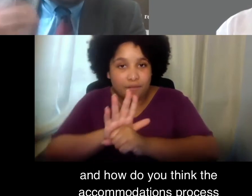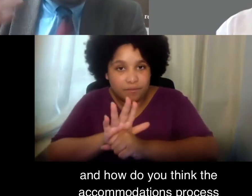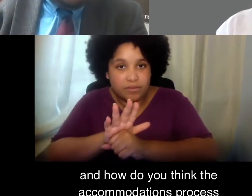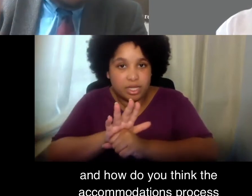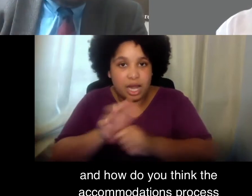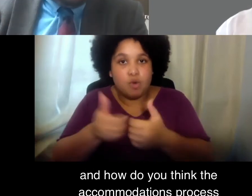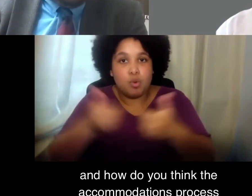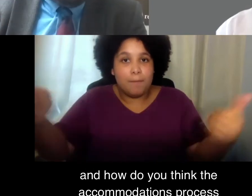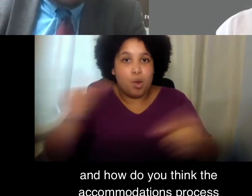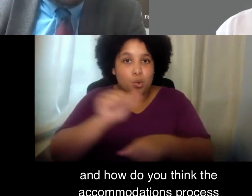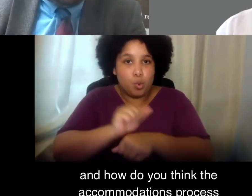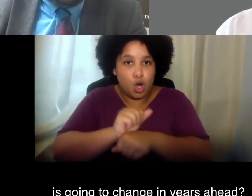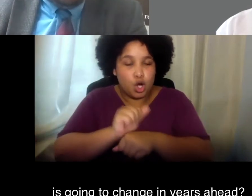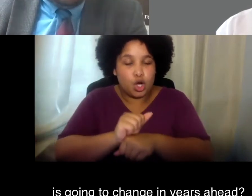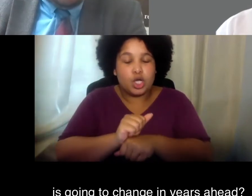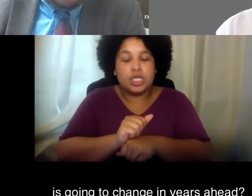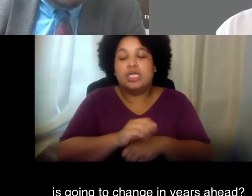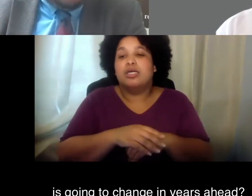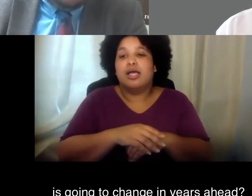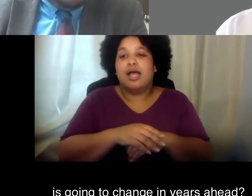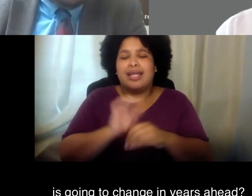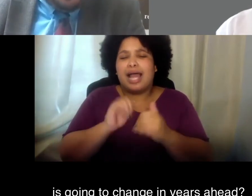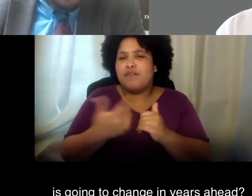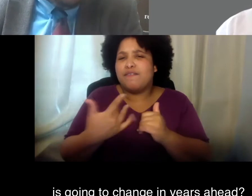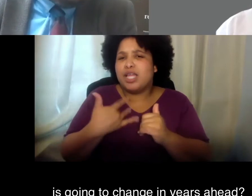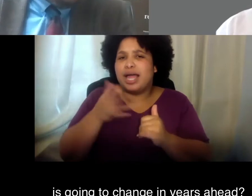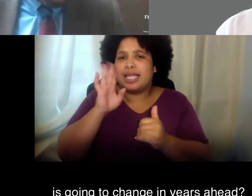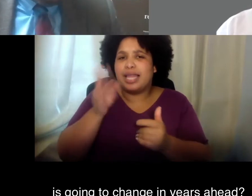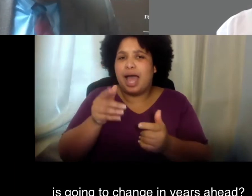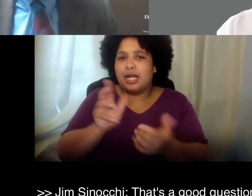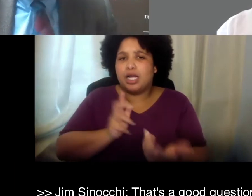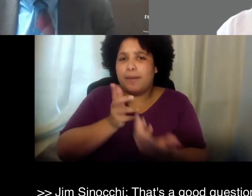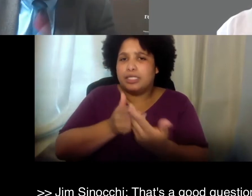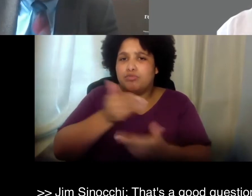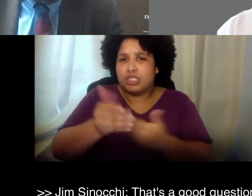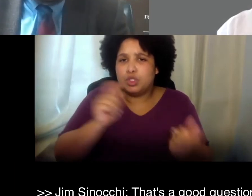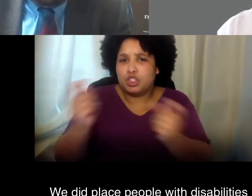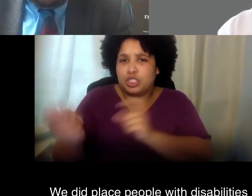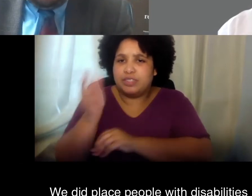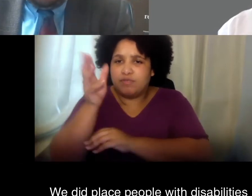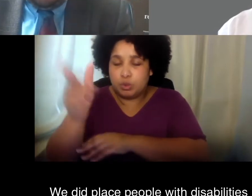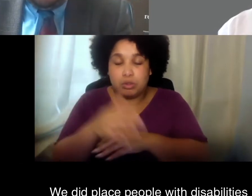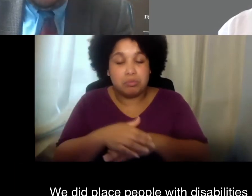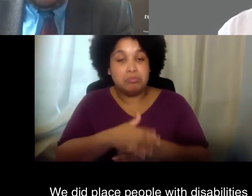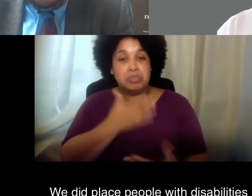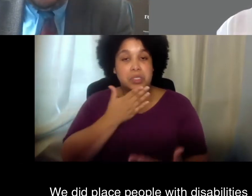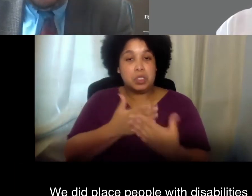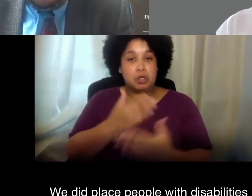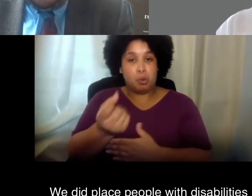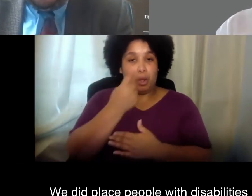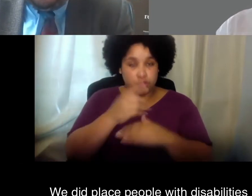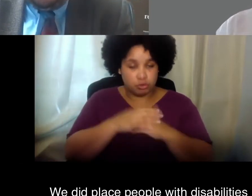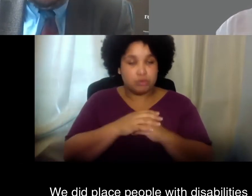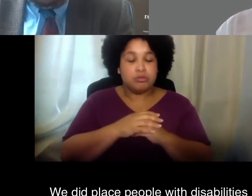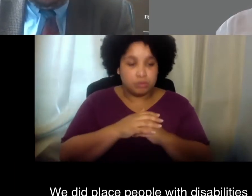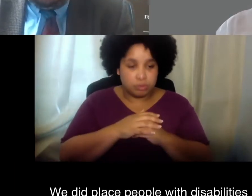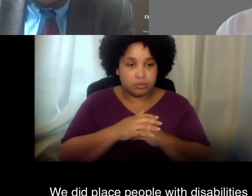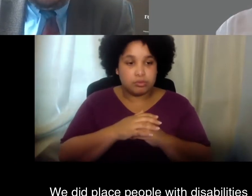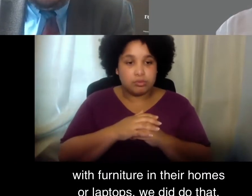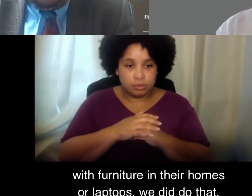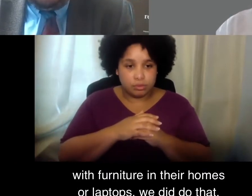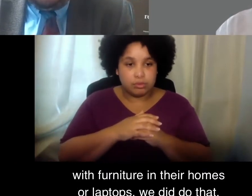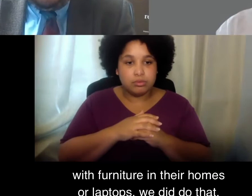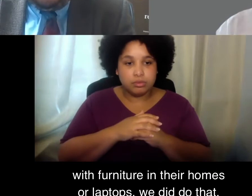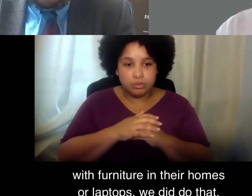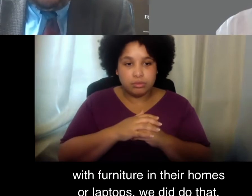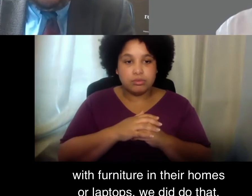do you think the accommodations process is going to change in years ahead? That's a good question. We did place people with disabilities